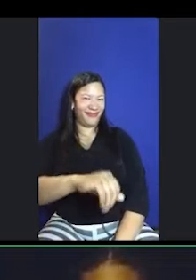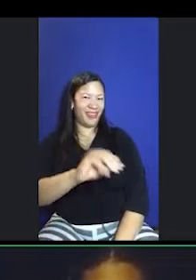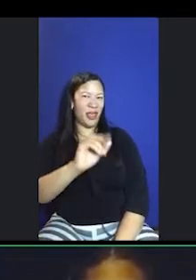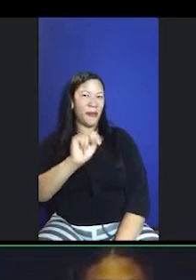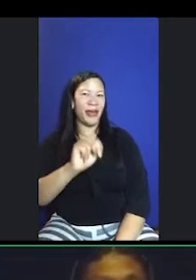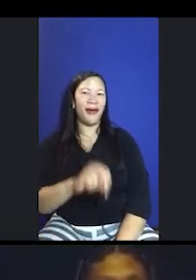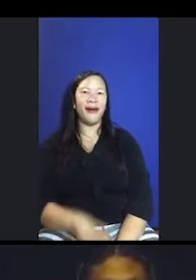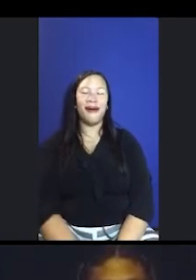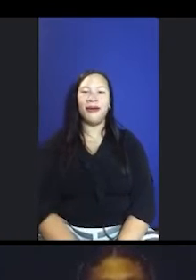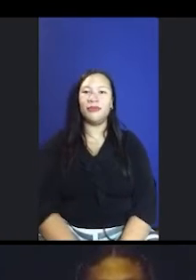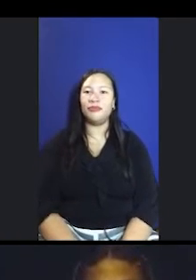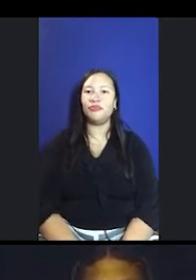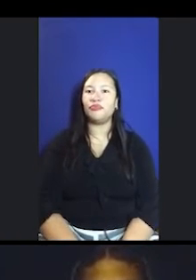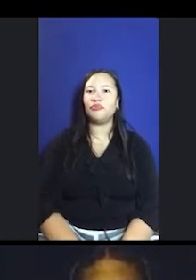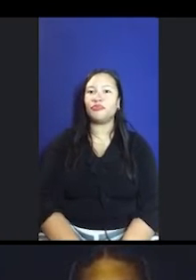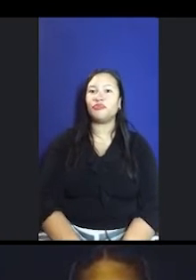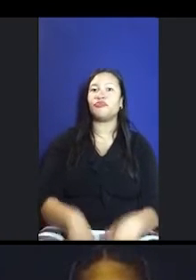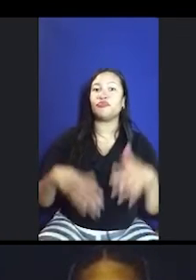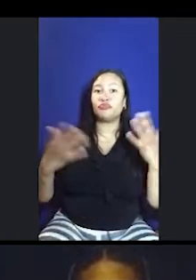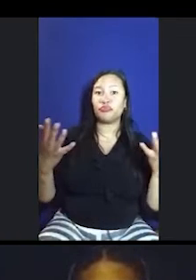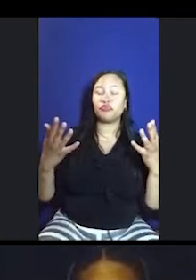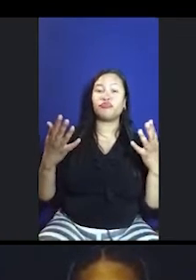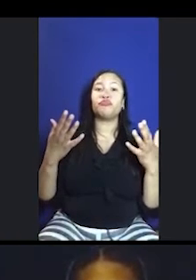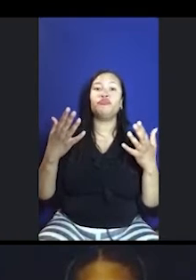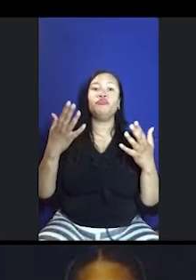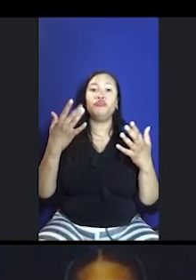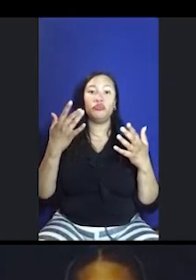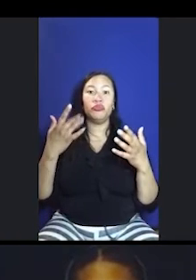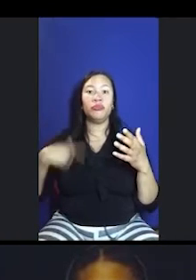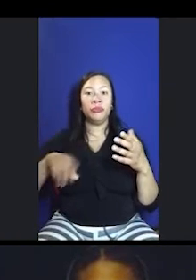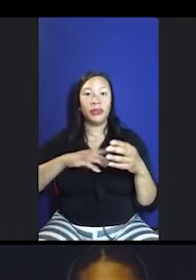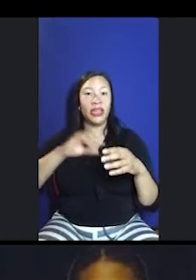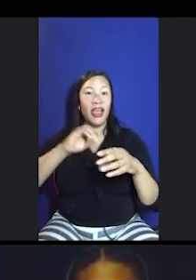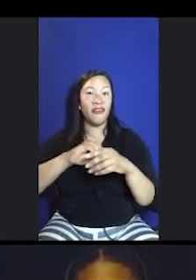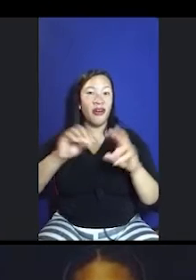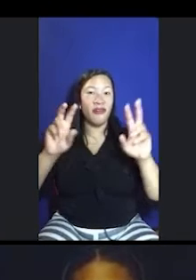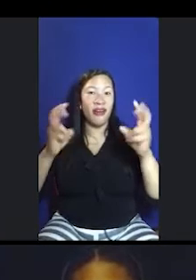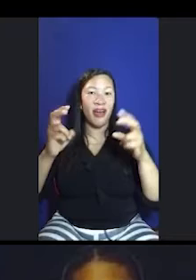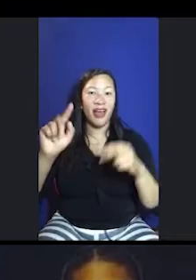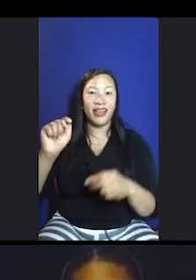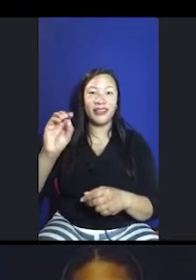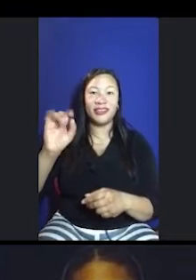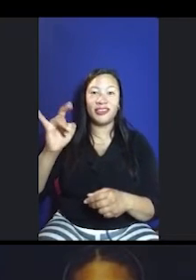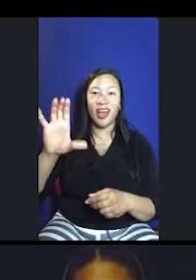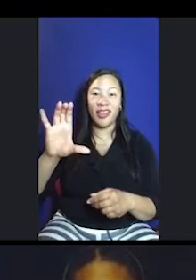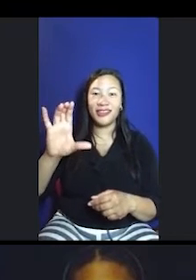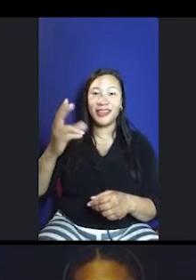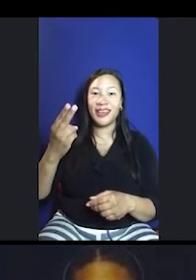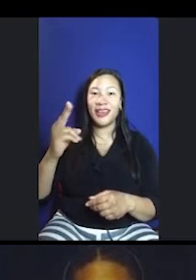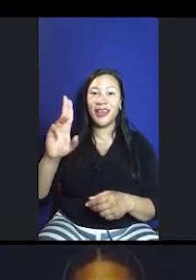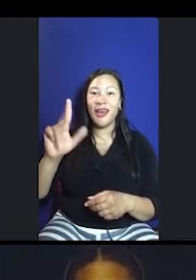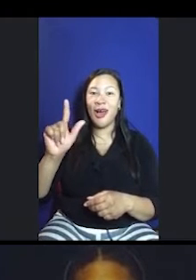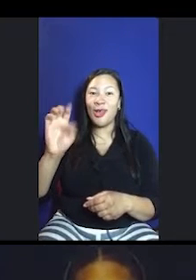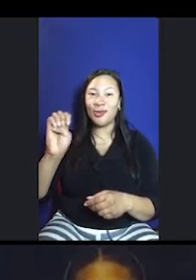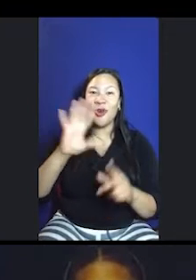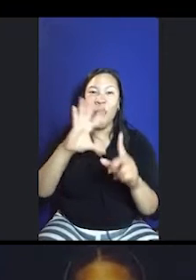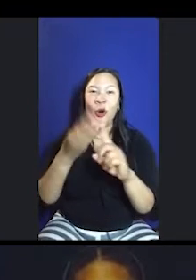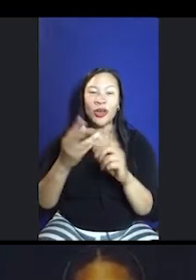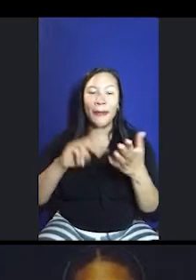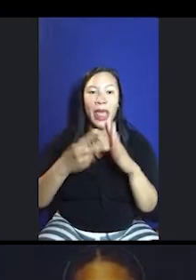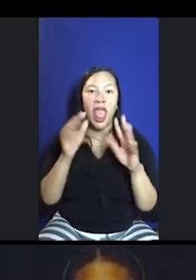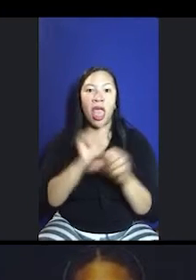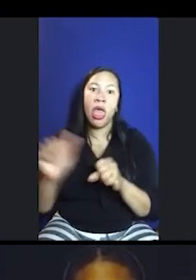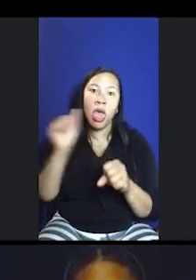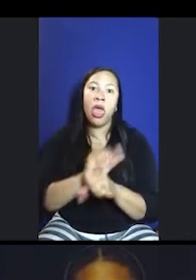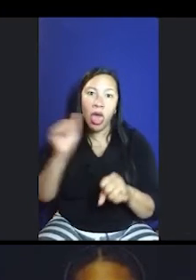It's So especially. since we are a part of the toxic hustle culture, and you've achieved a goal, Mm, and this is the Next